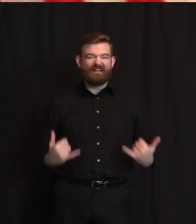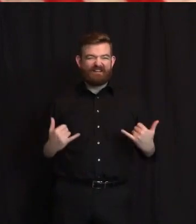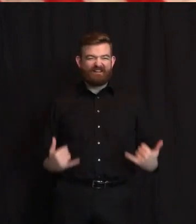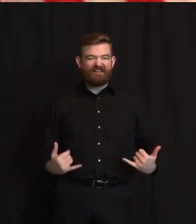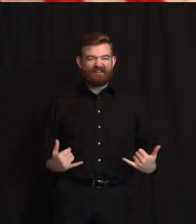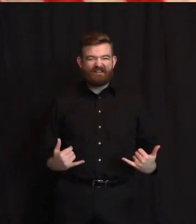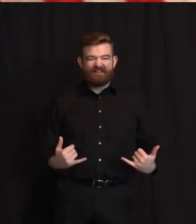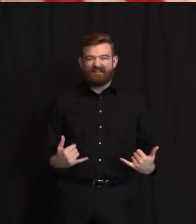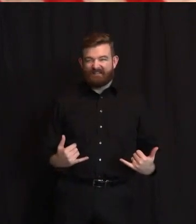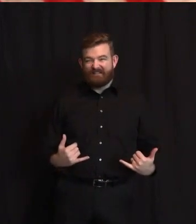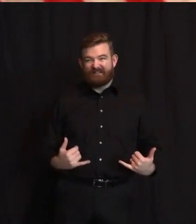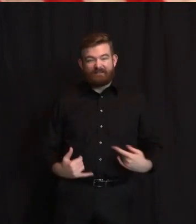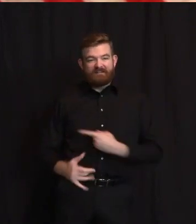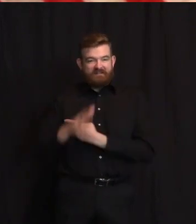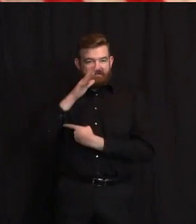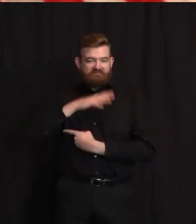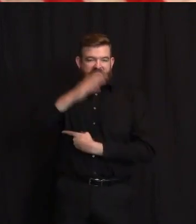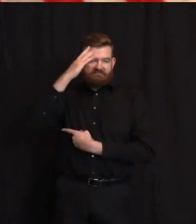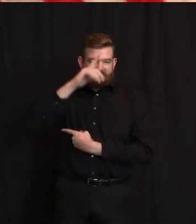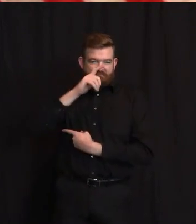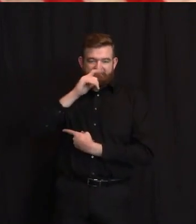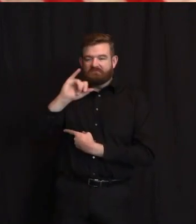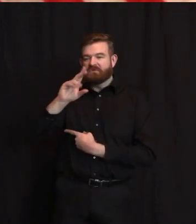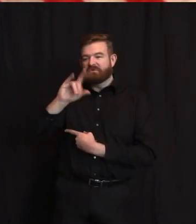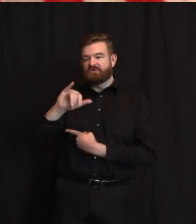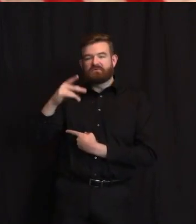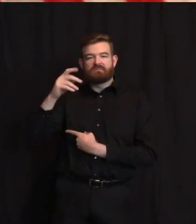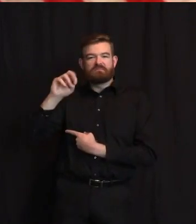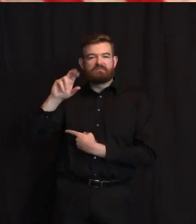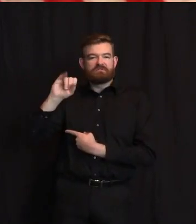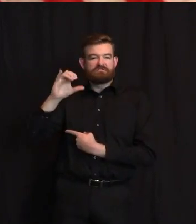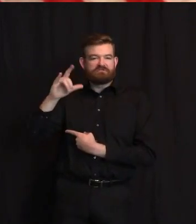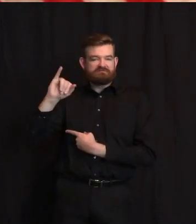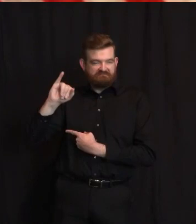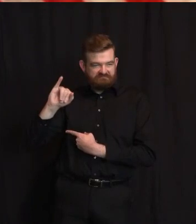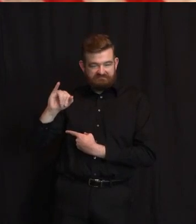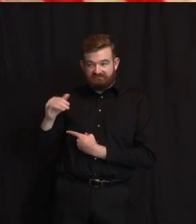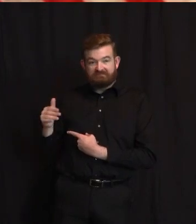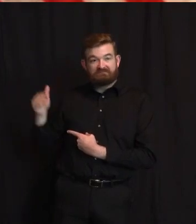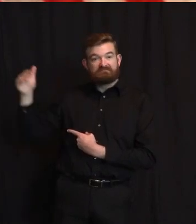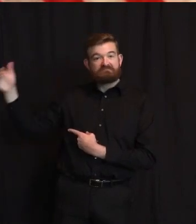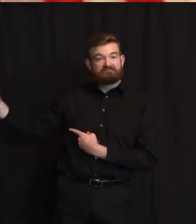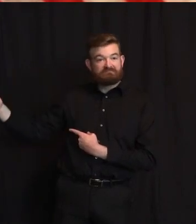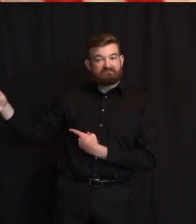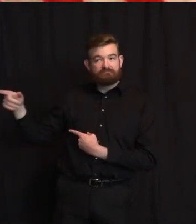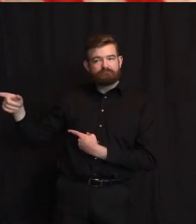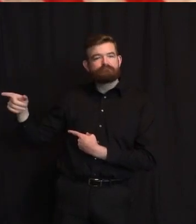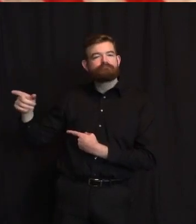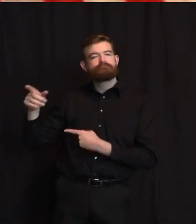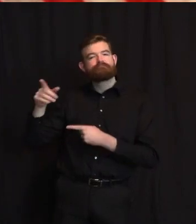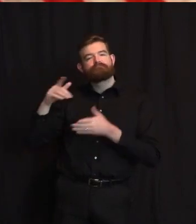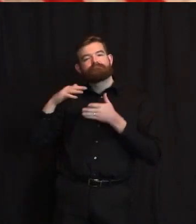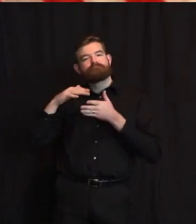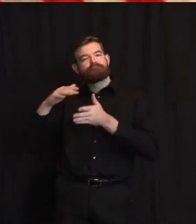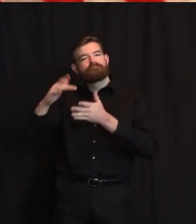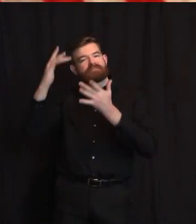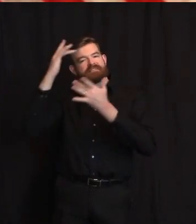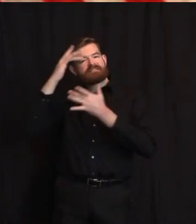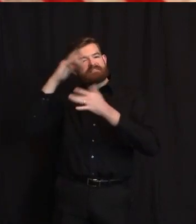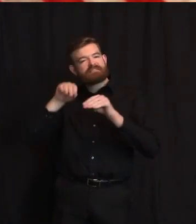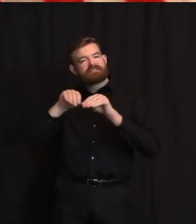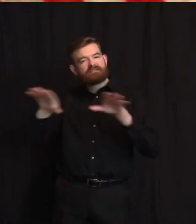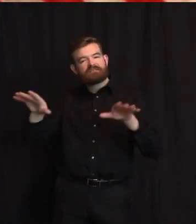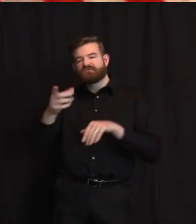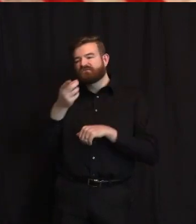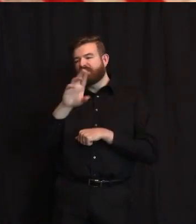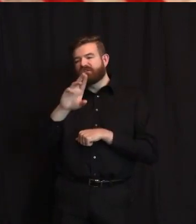of the Department of Health, Judy Persicelli. Judy. To her right, State Epidemiologist, Dr. Christina Tan. Dr. Tan, again, thank you for